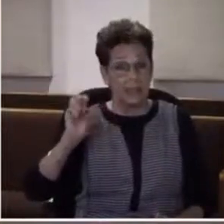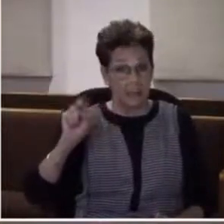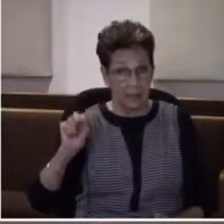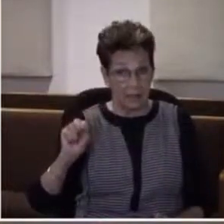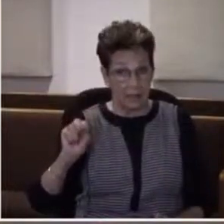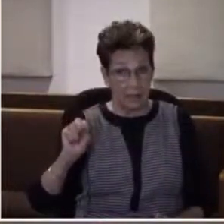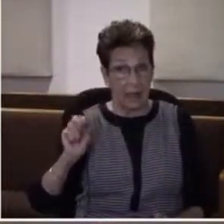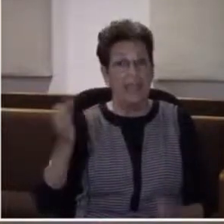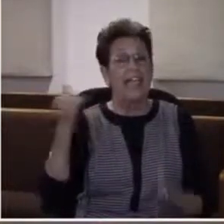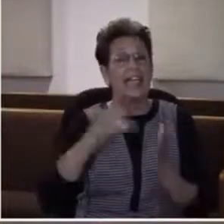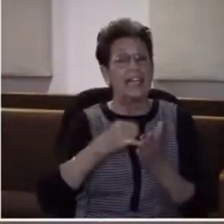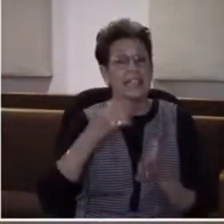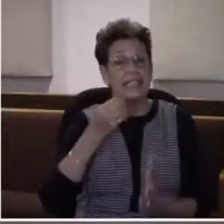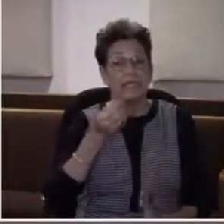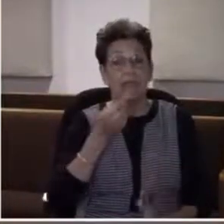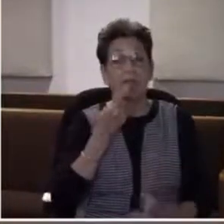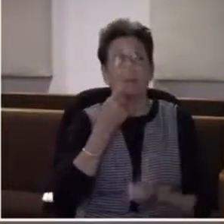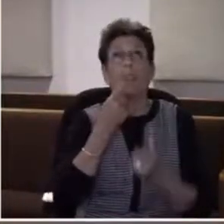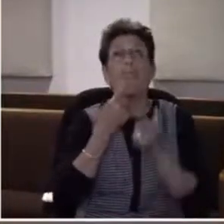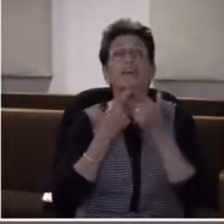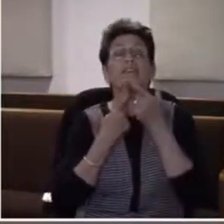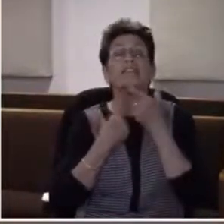it smells.